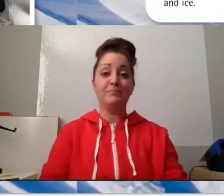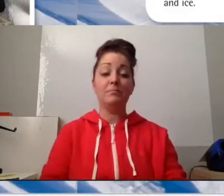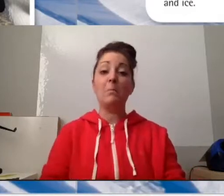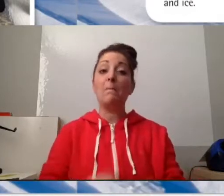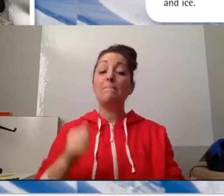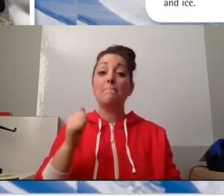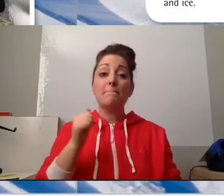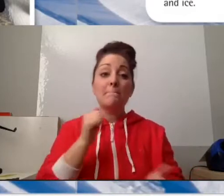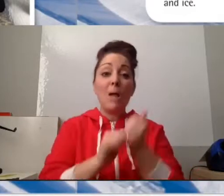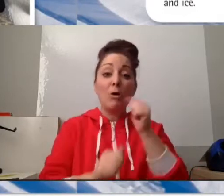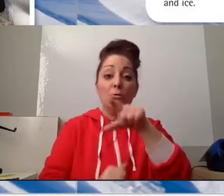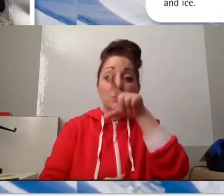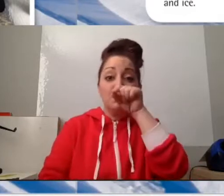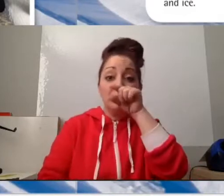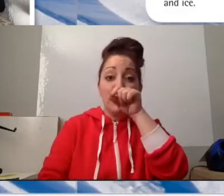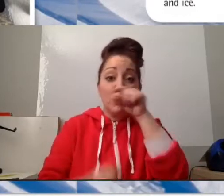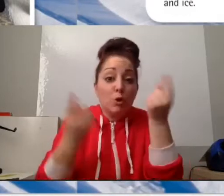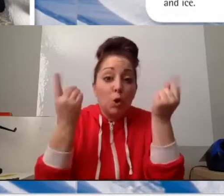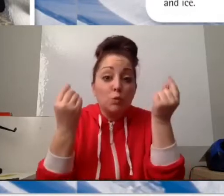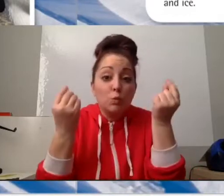She won't lay many, just one.